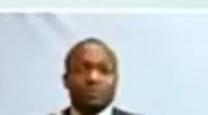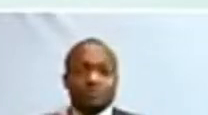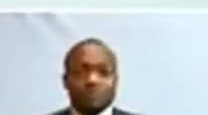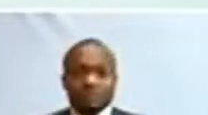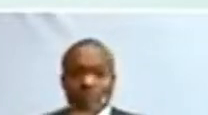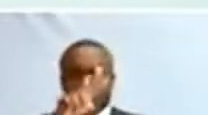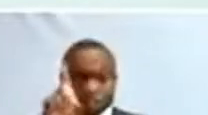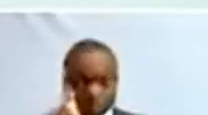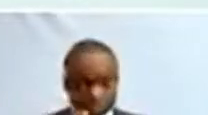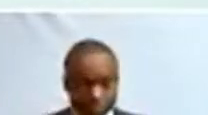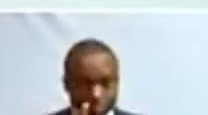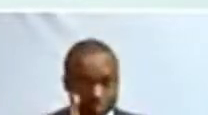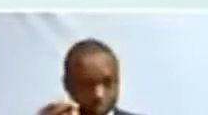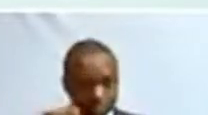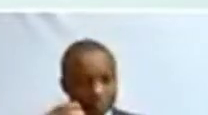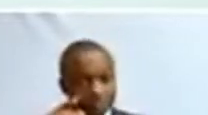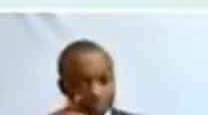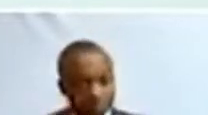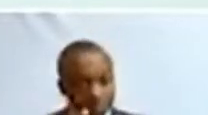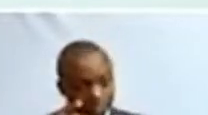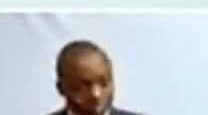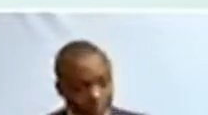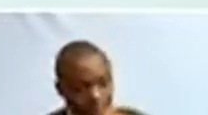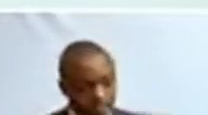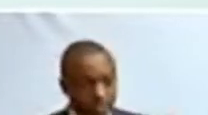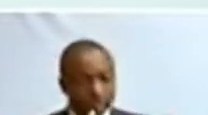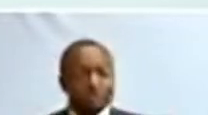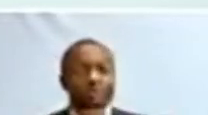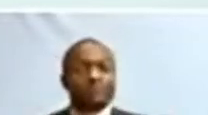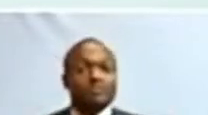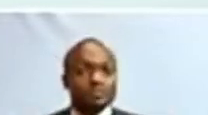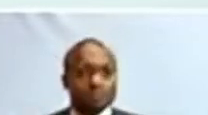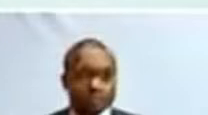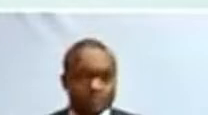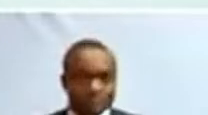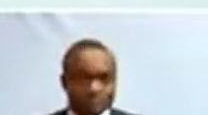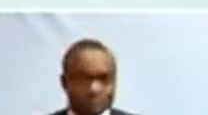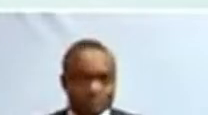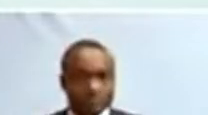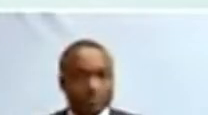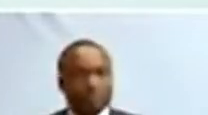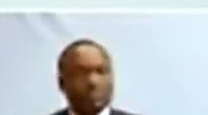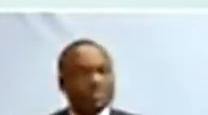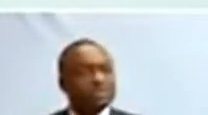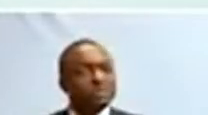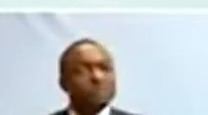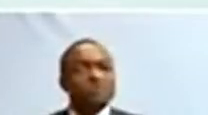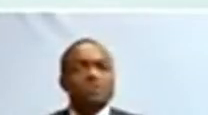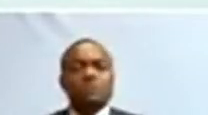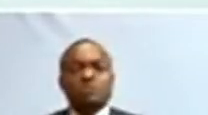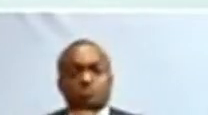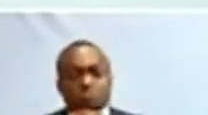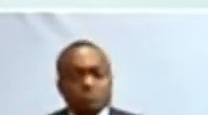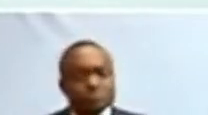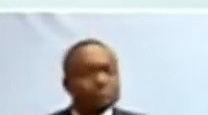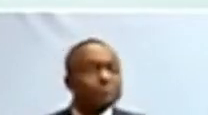DF. Did you cancel this figure? You are going round in circles.